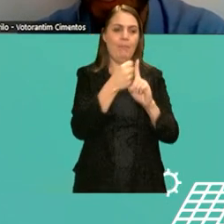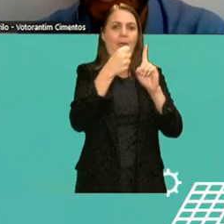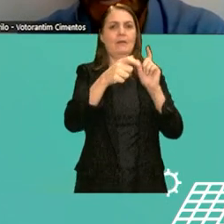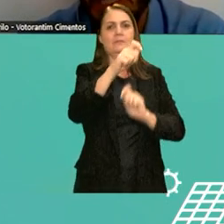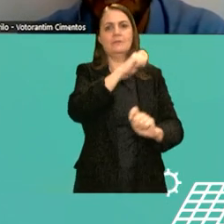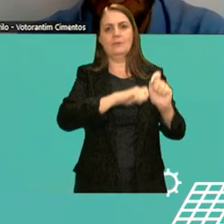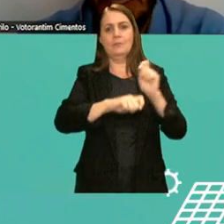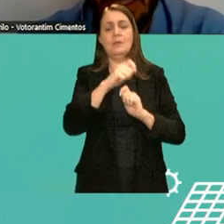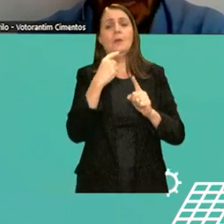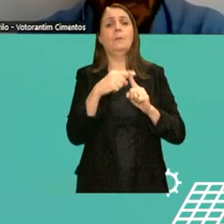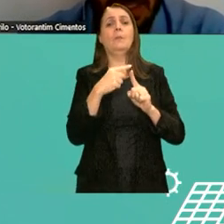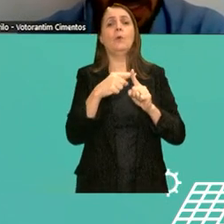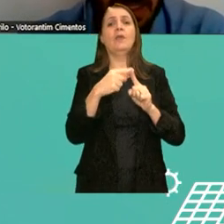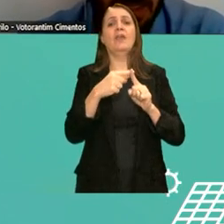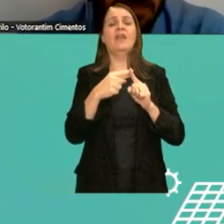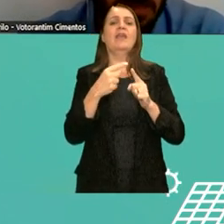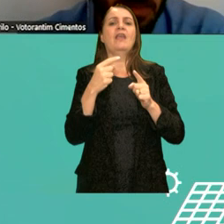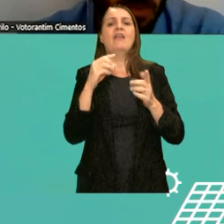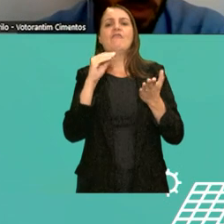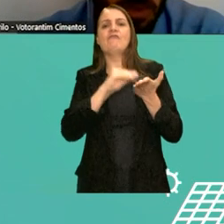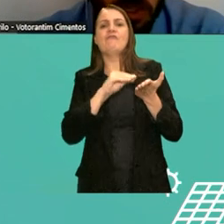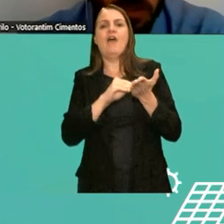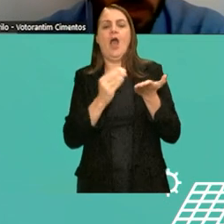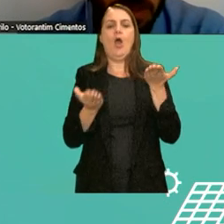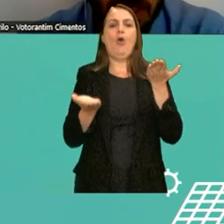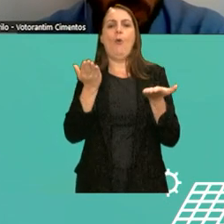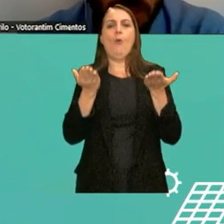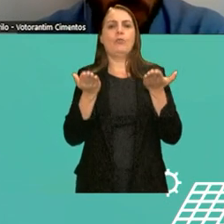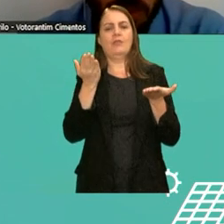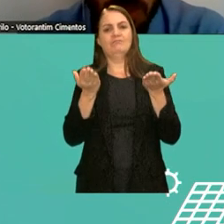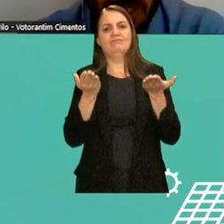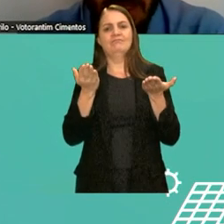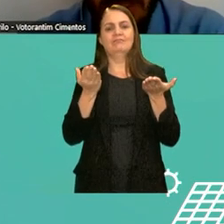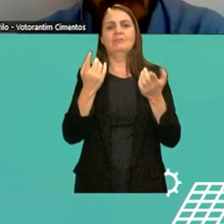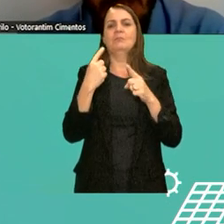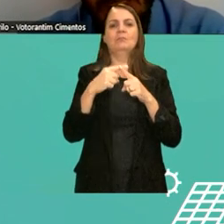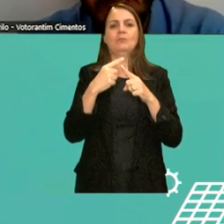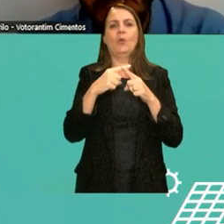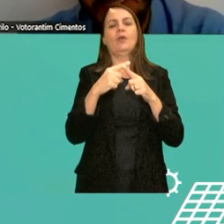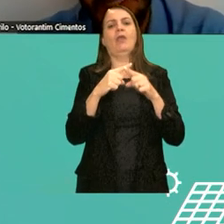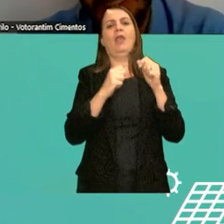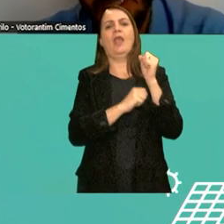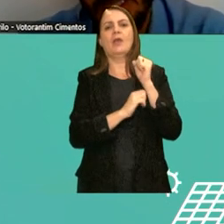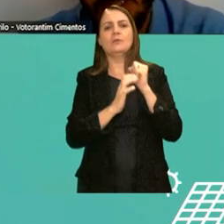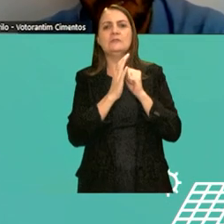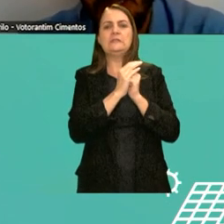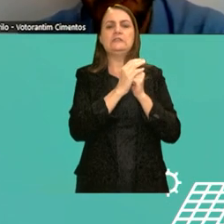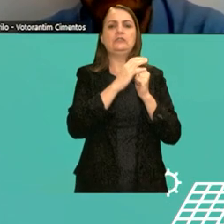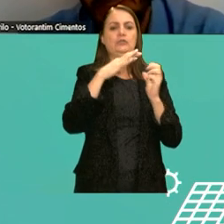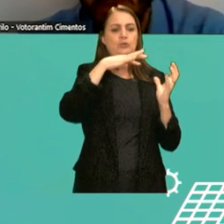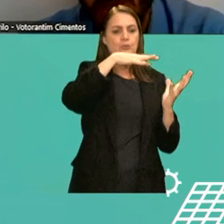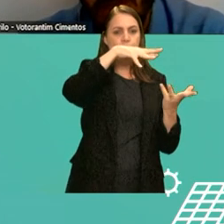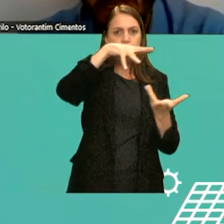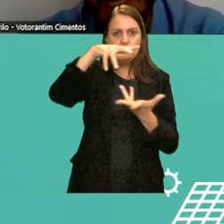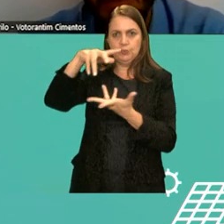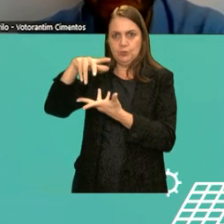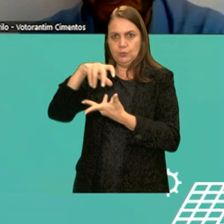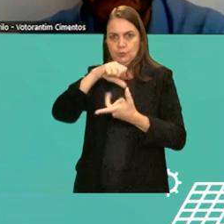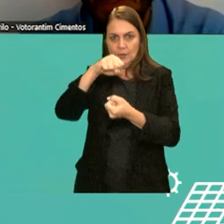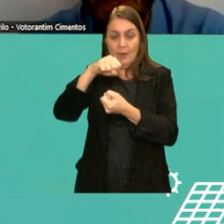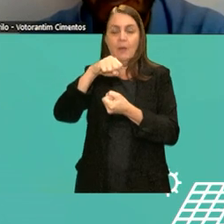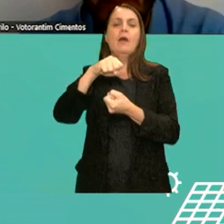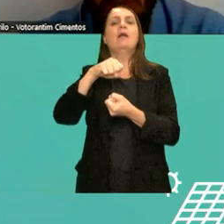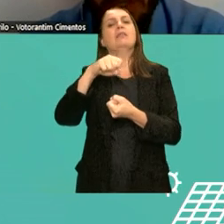much more dangerous opponent. So climate changes are changing